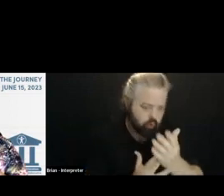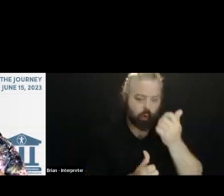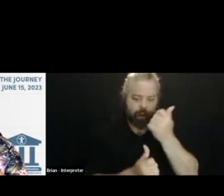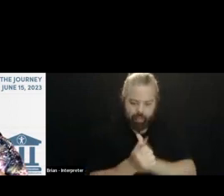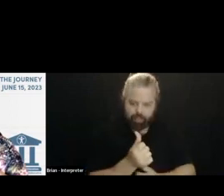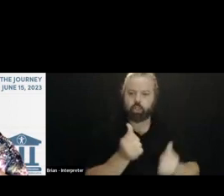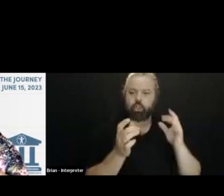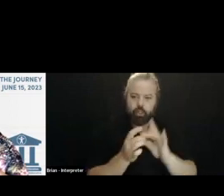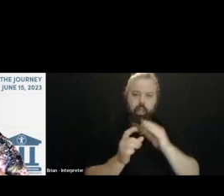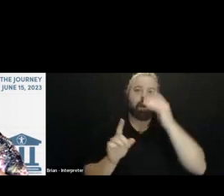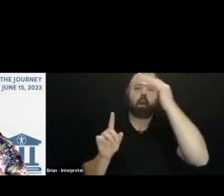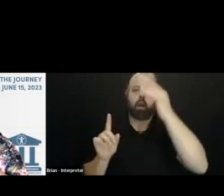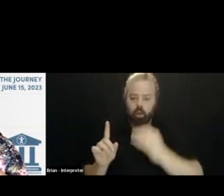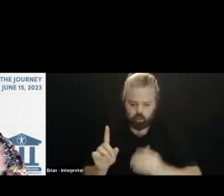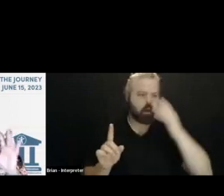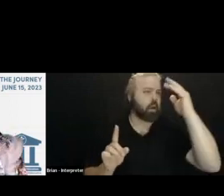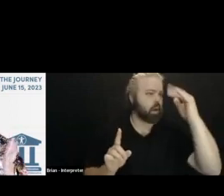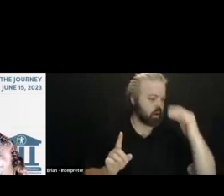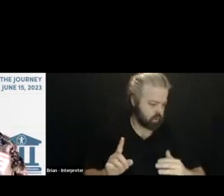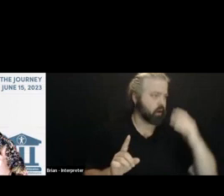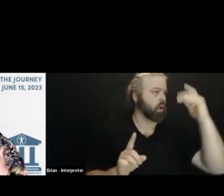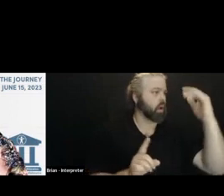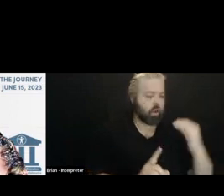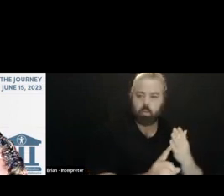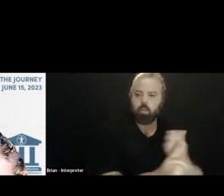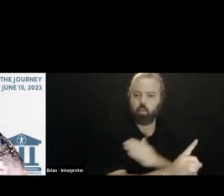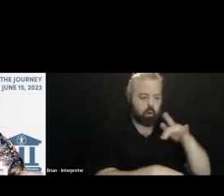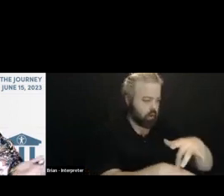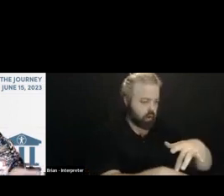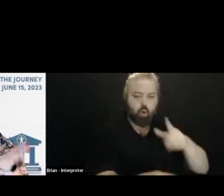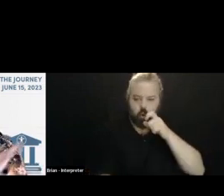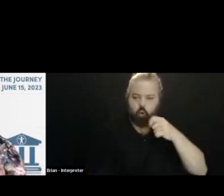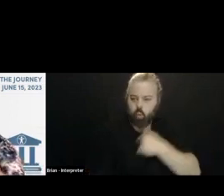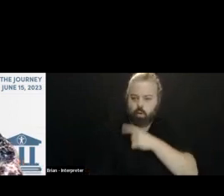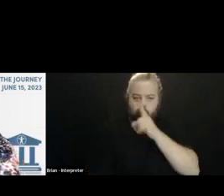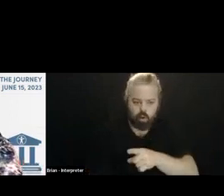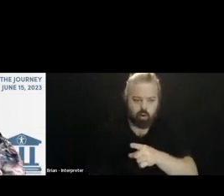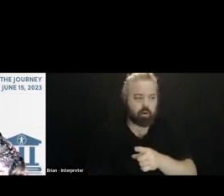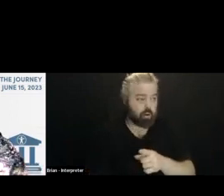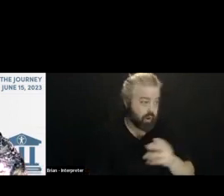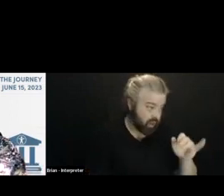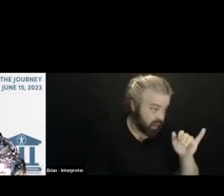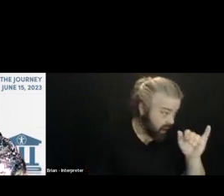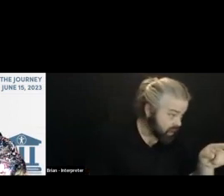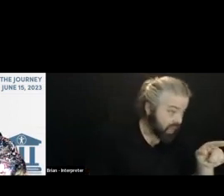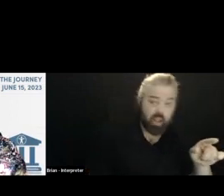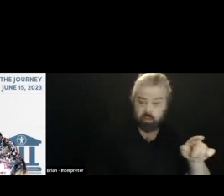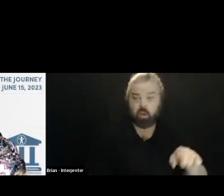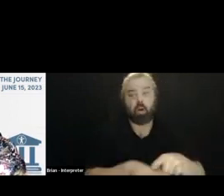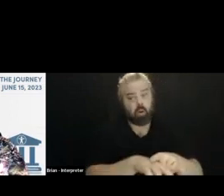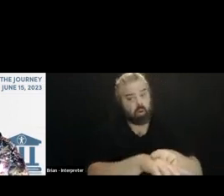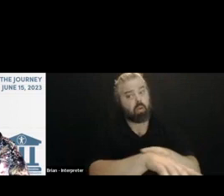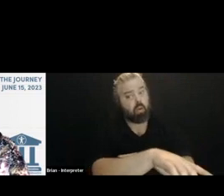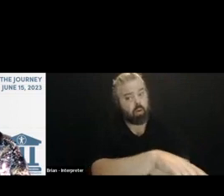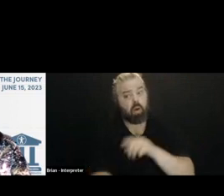are, right? So it's a different user experience, and this is a long menu for them to have to tab